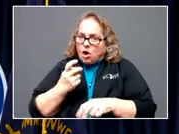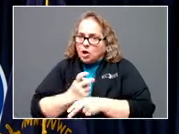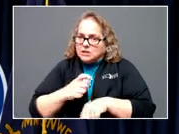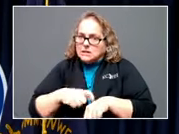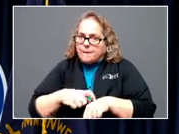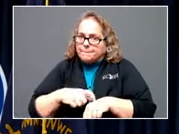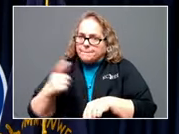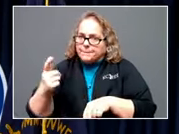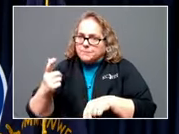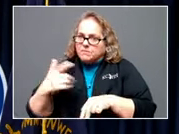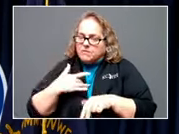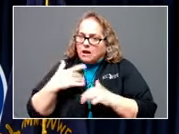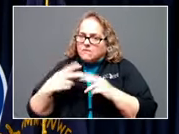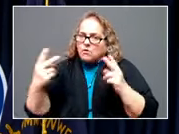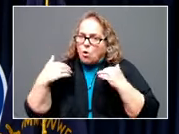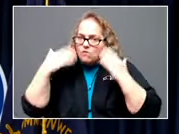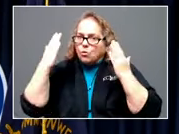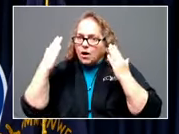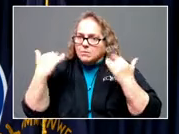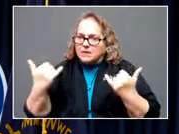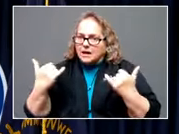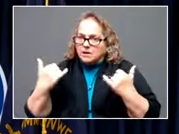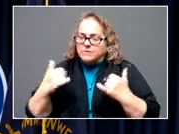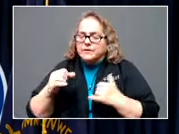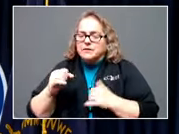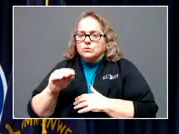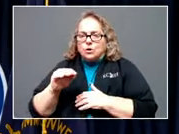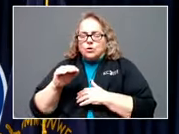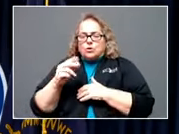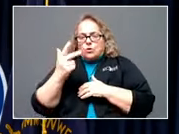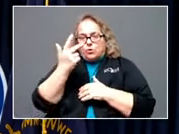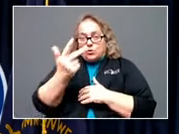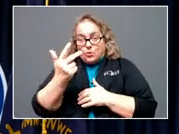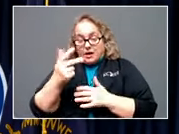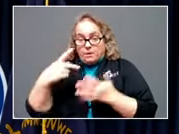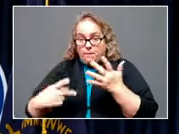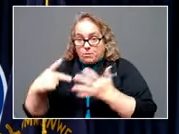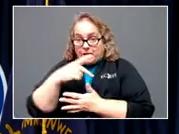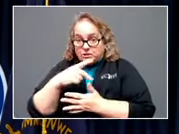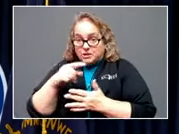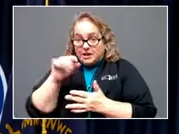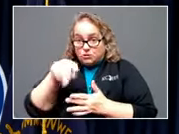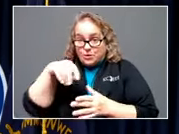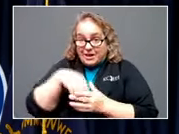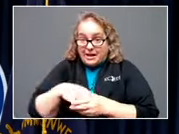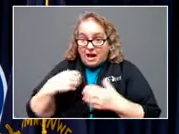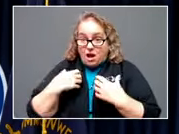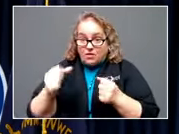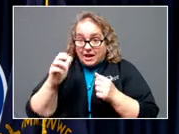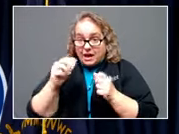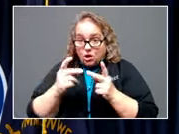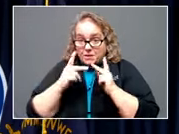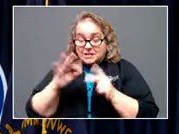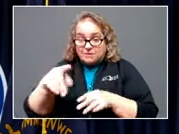come back to that. So I'm going to say 3 explicit populations. If you're in the healthcare setting, so if you run a hospital, a